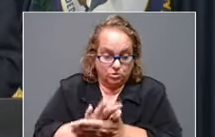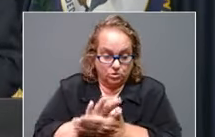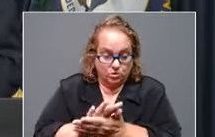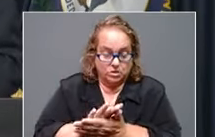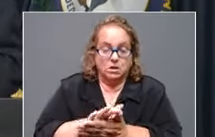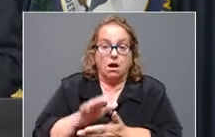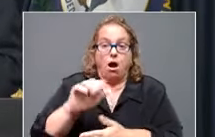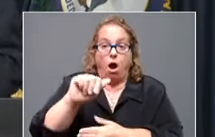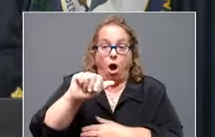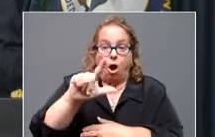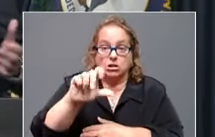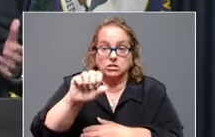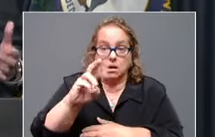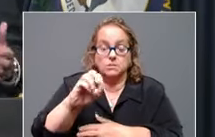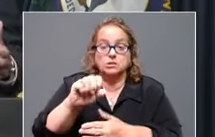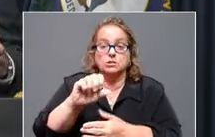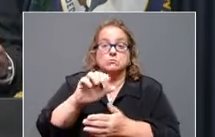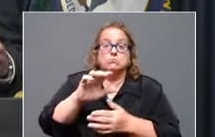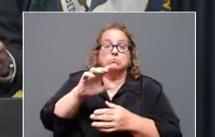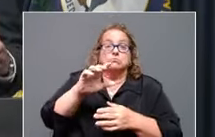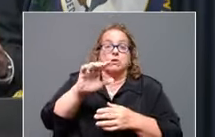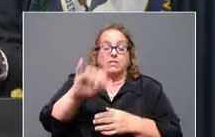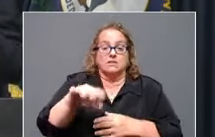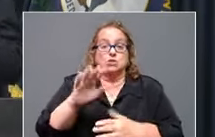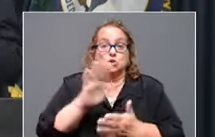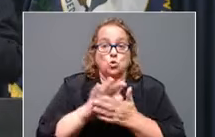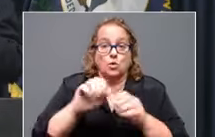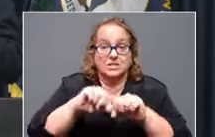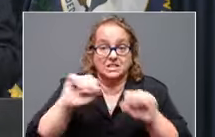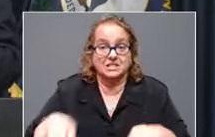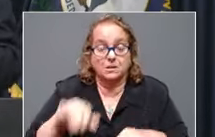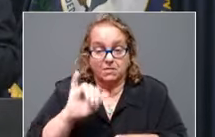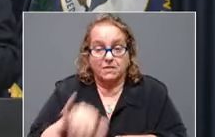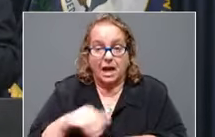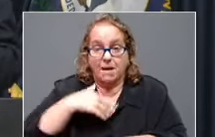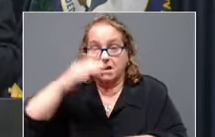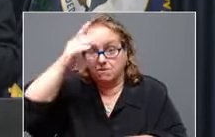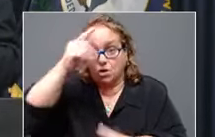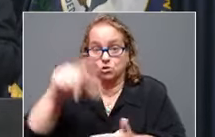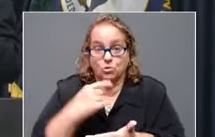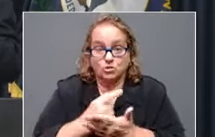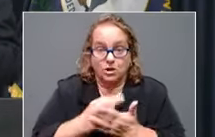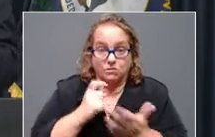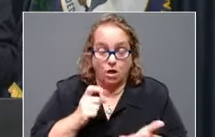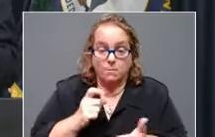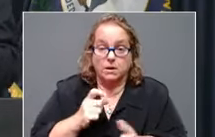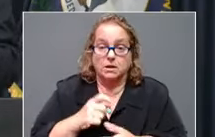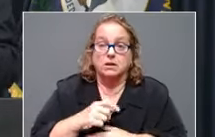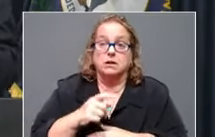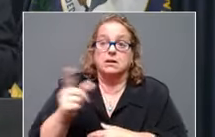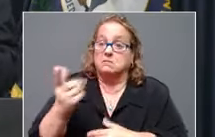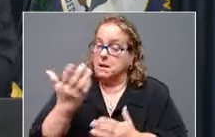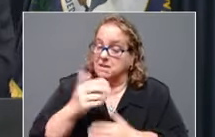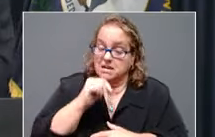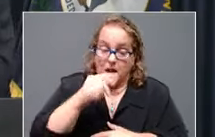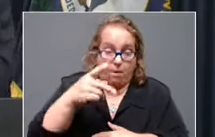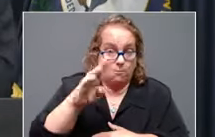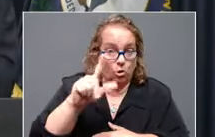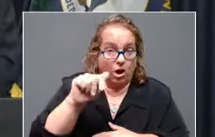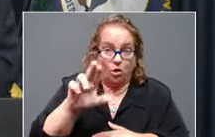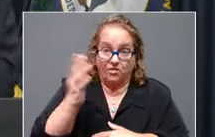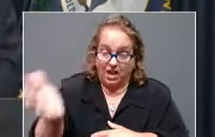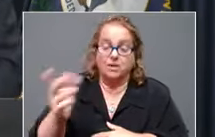Kentucky. Doesn't even have a geography. This is courage, and this is leadership about